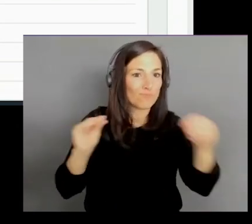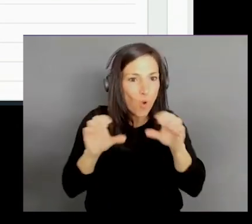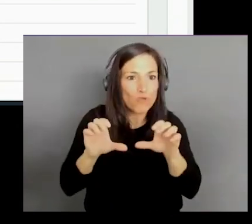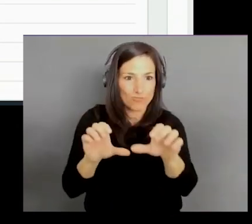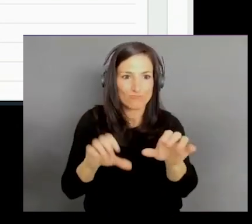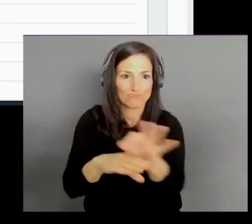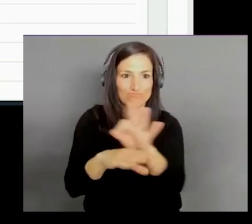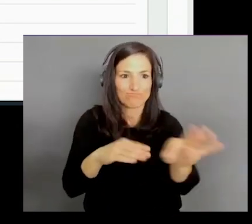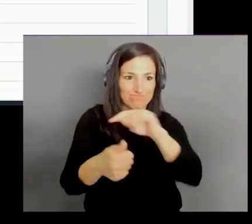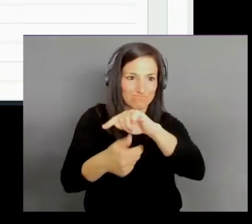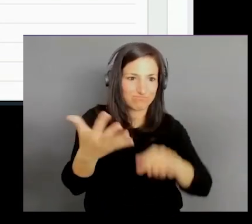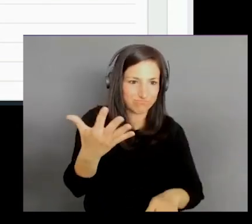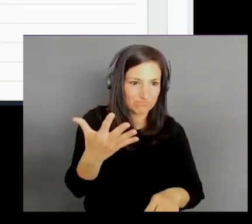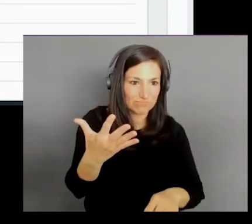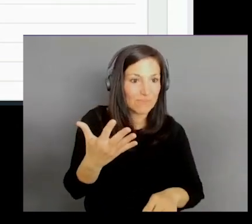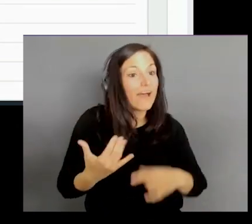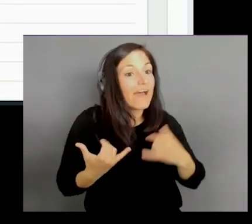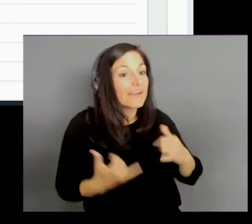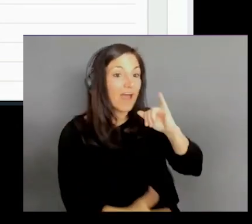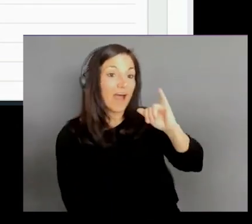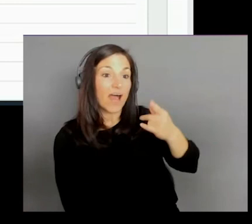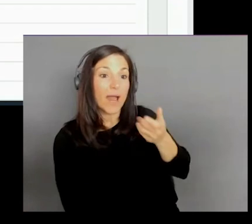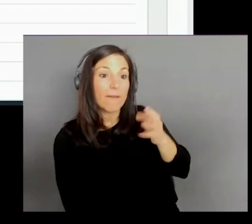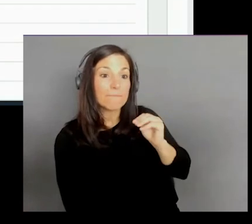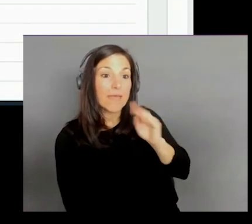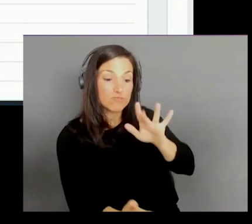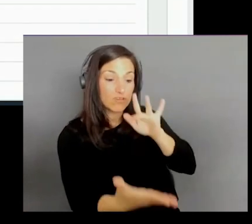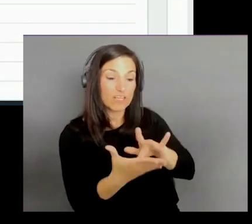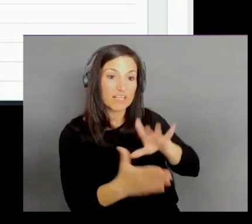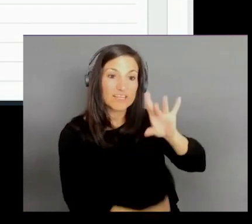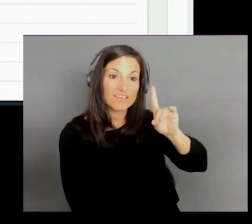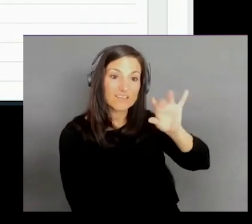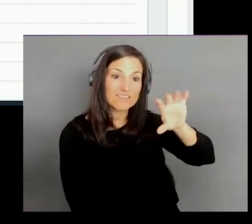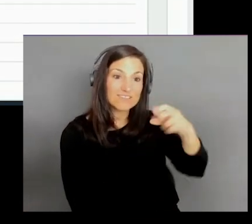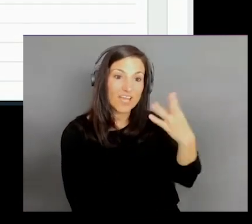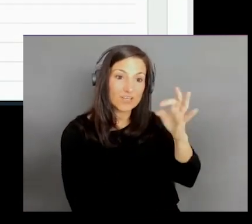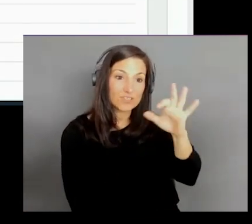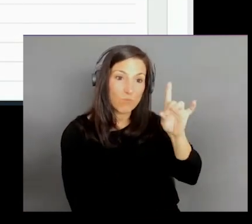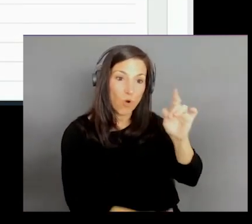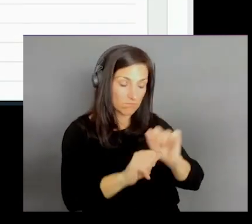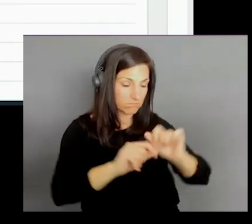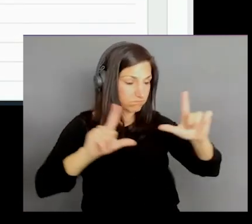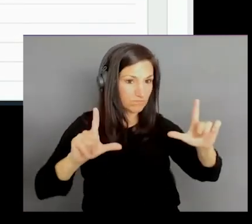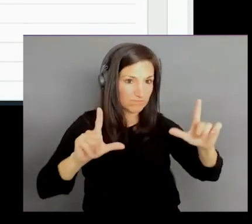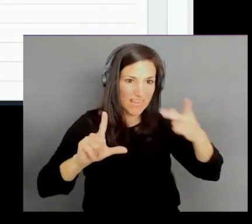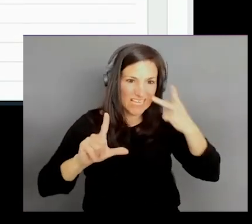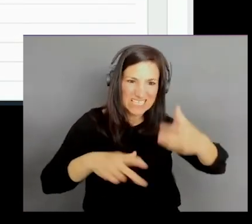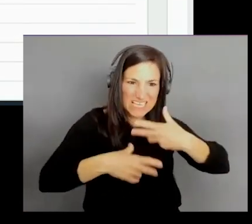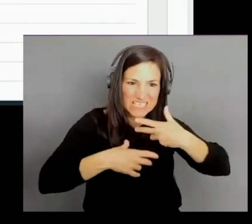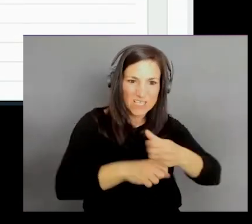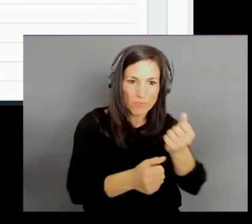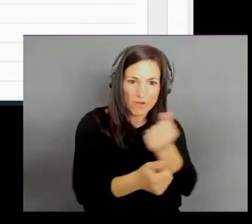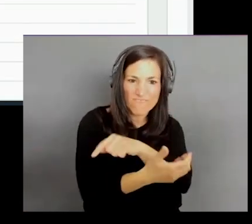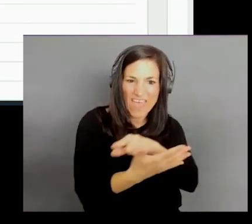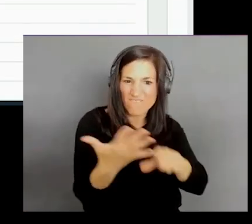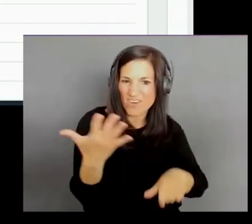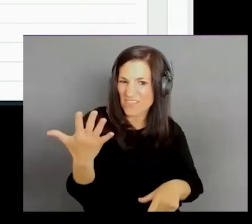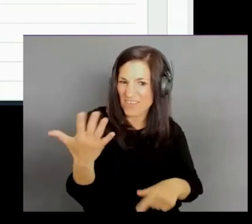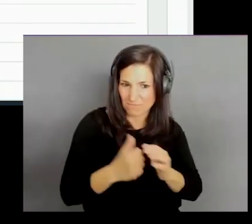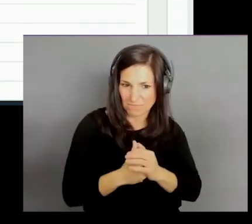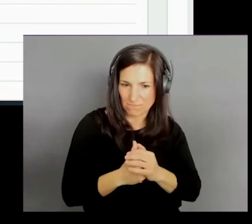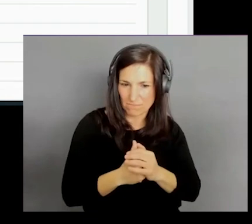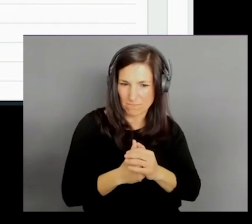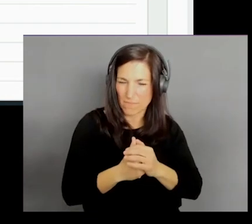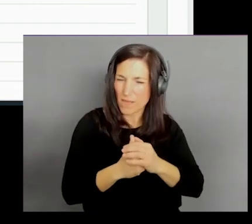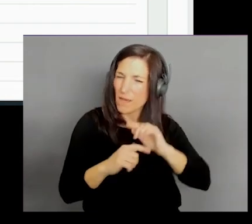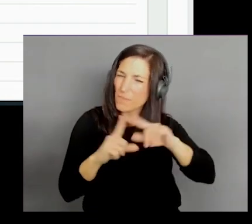can see my dashboard. So if I want to see a summary of everything, I can find that here. But I do want to dive down a little bit deeper